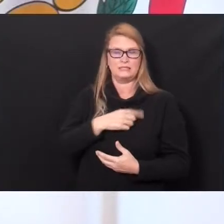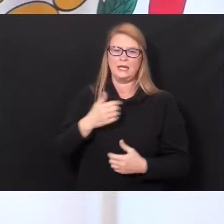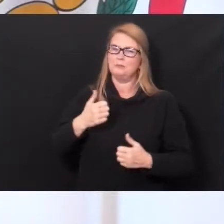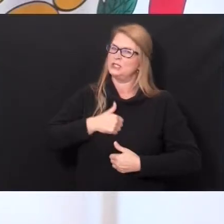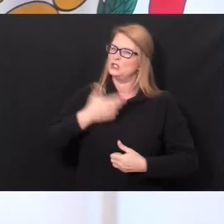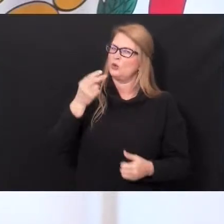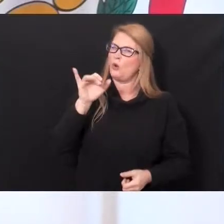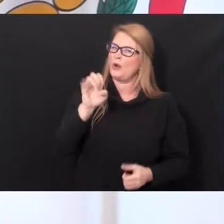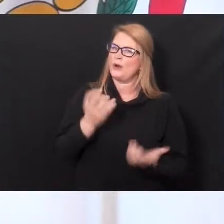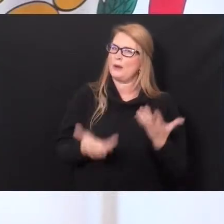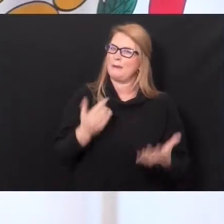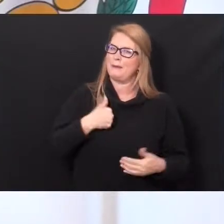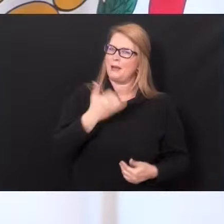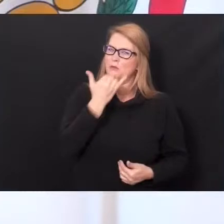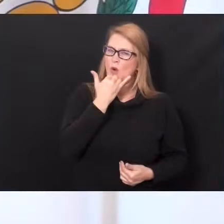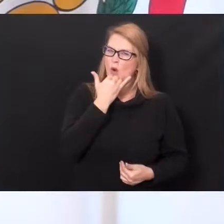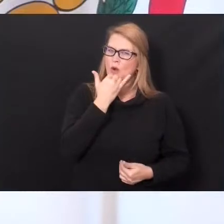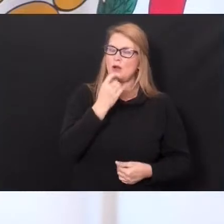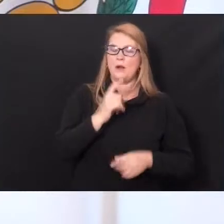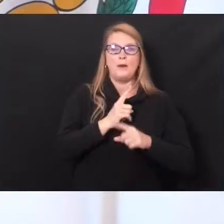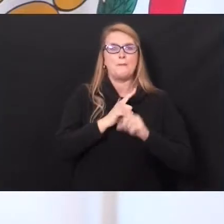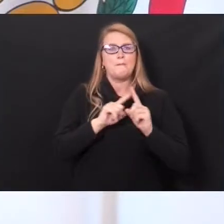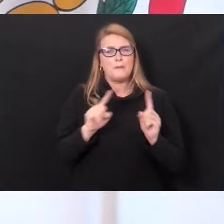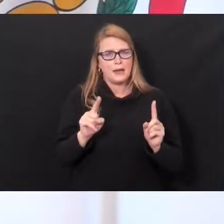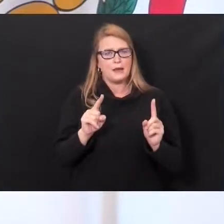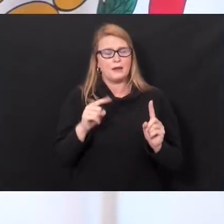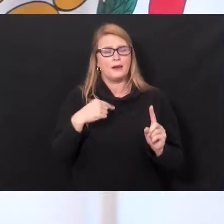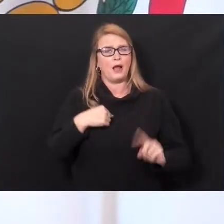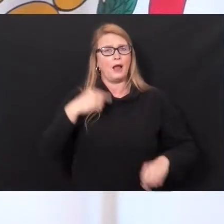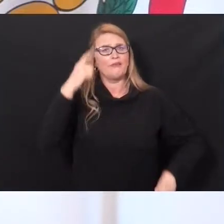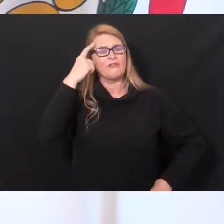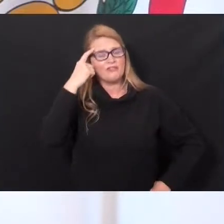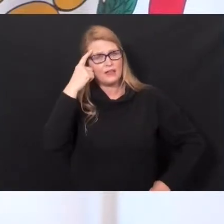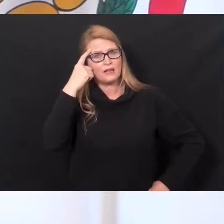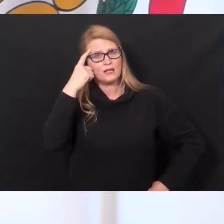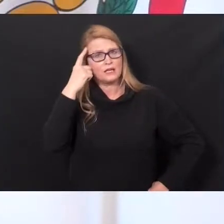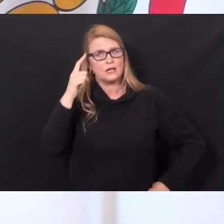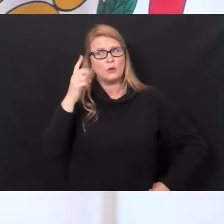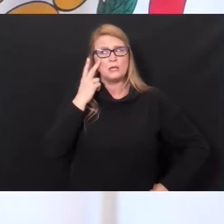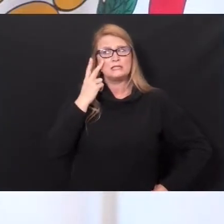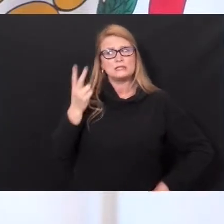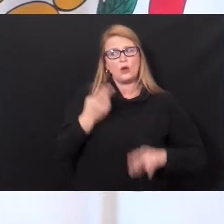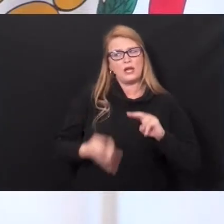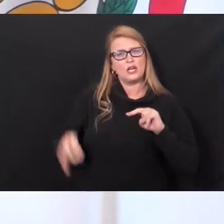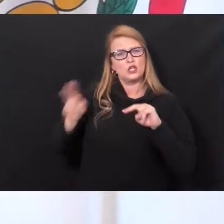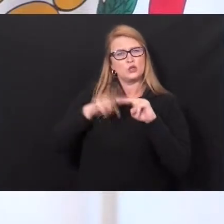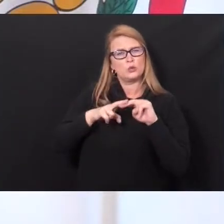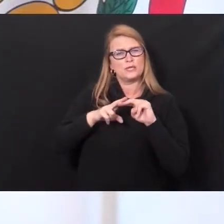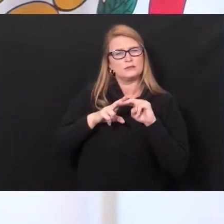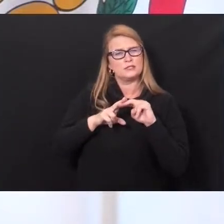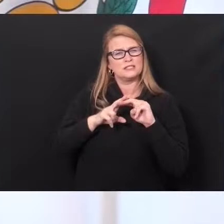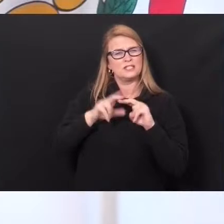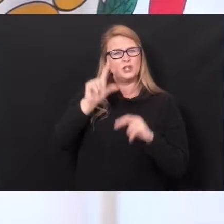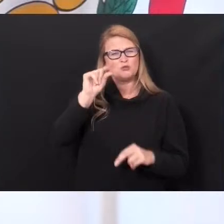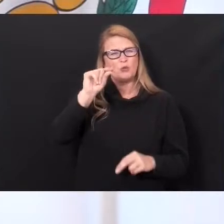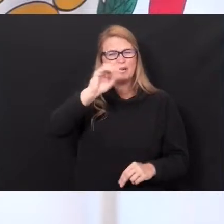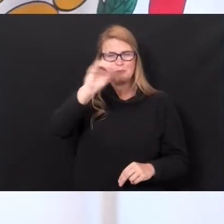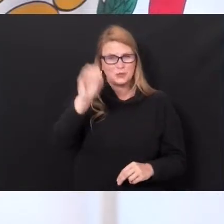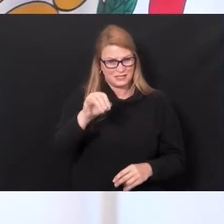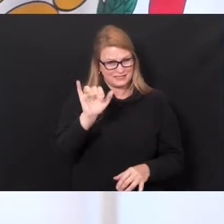could be wrong in this and everything, but I think that we were looking at an increase of somewhere around